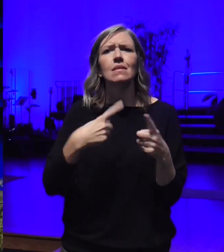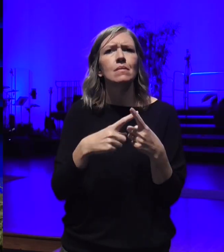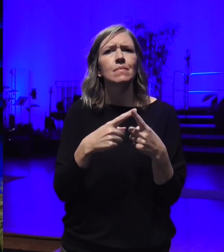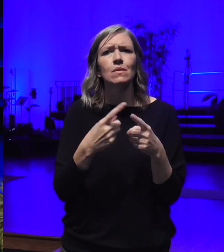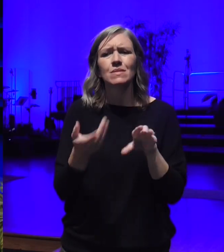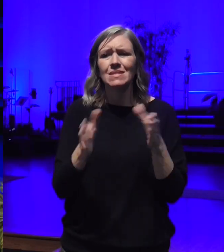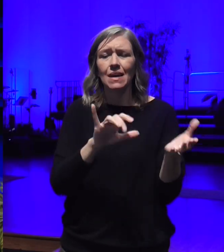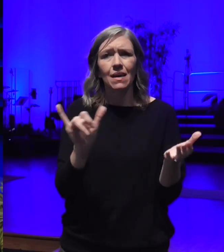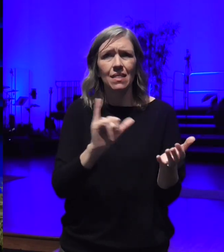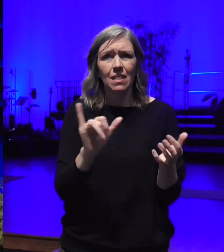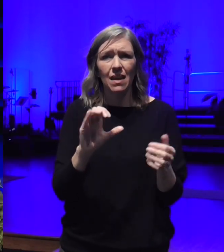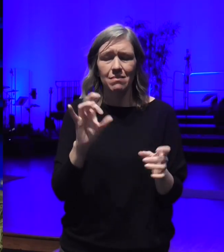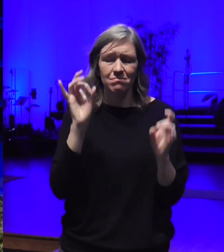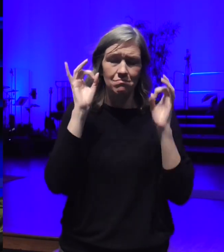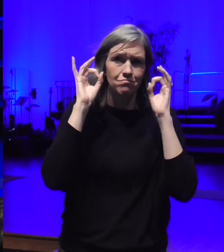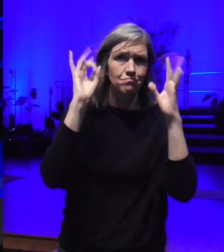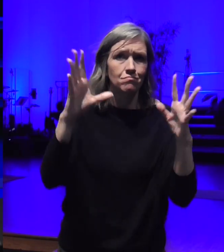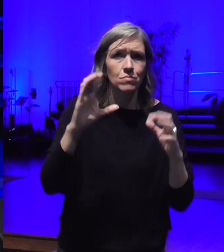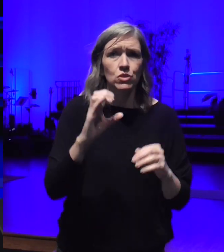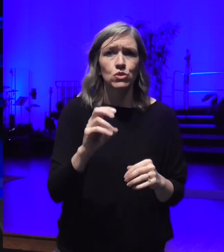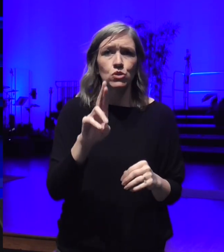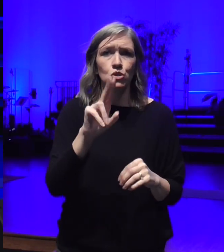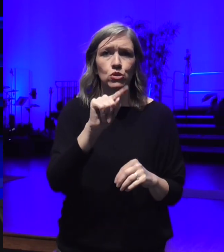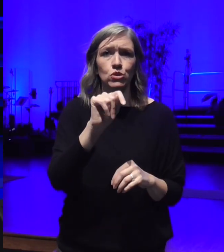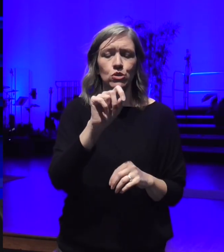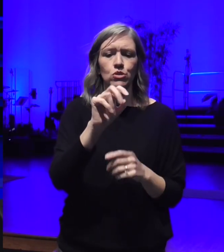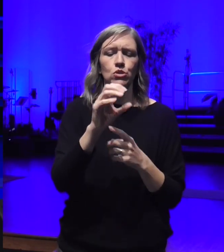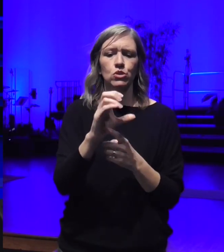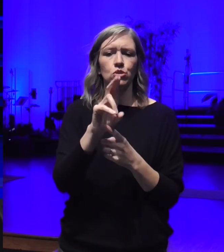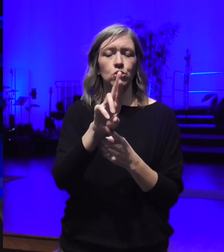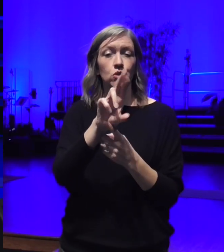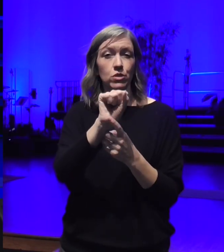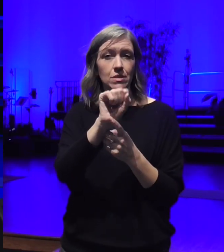greatest curse. But how do they know it's not the greatest blessing?